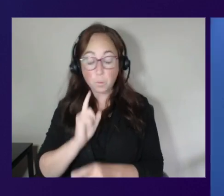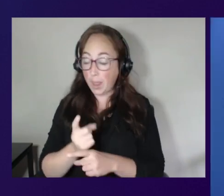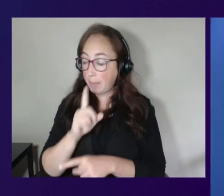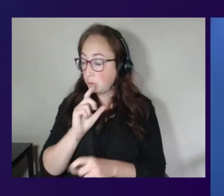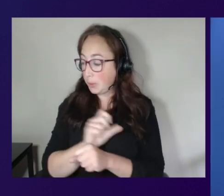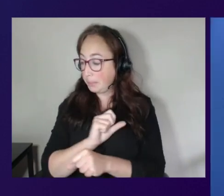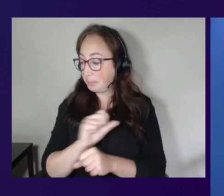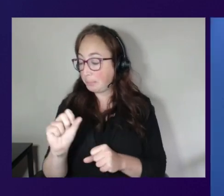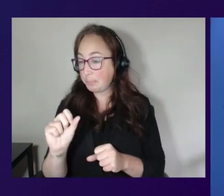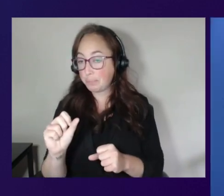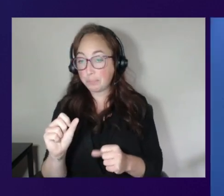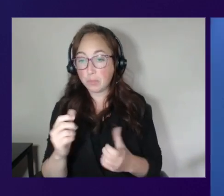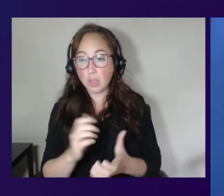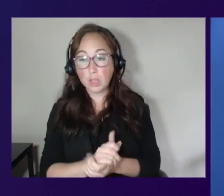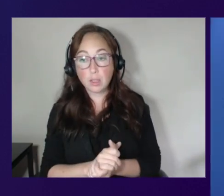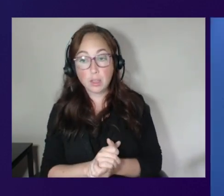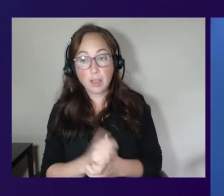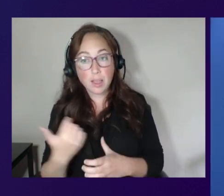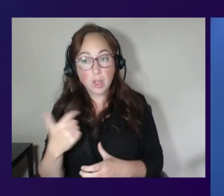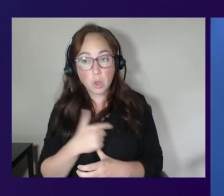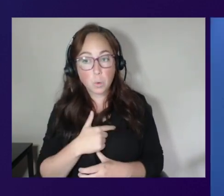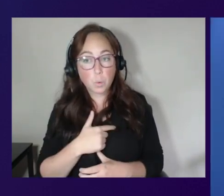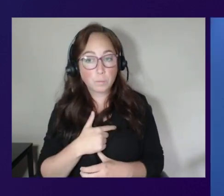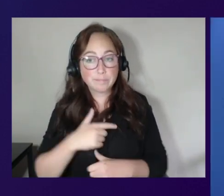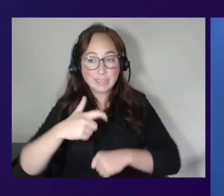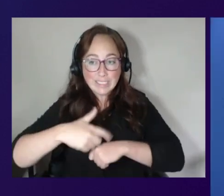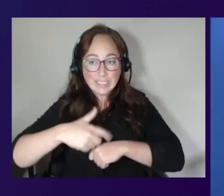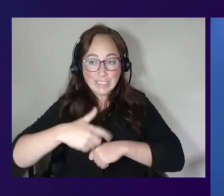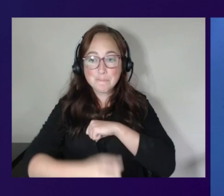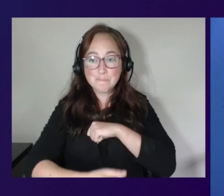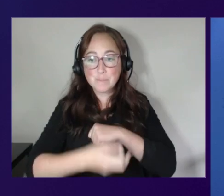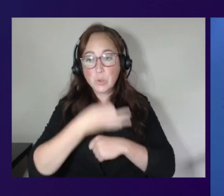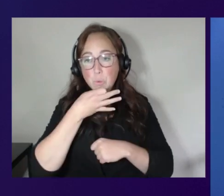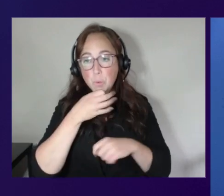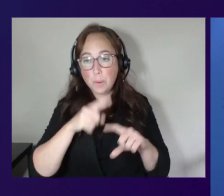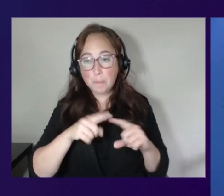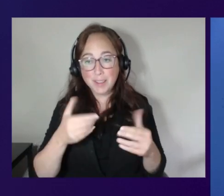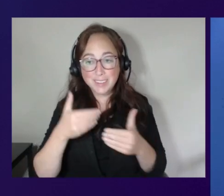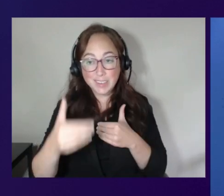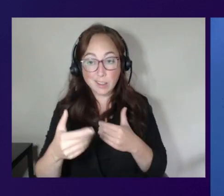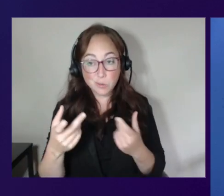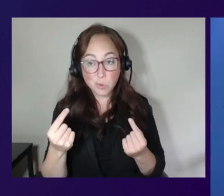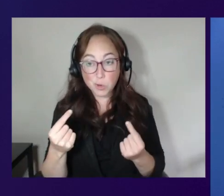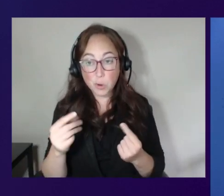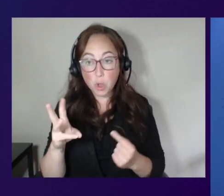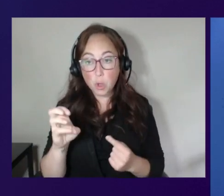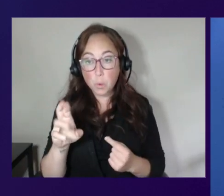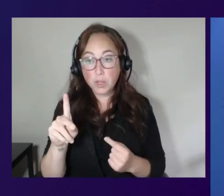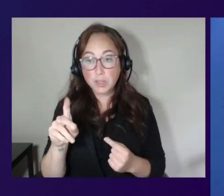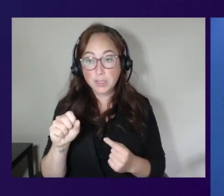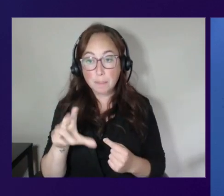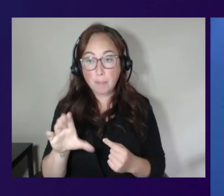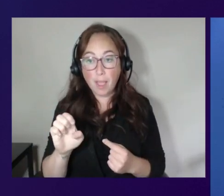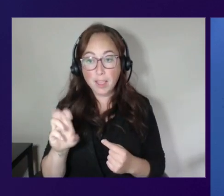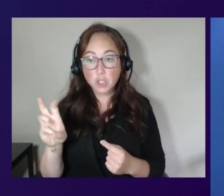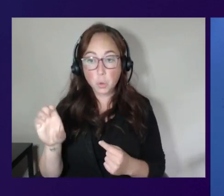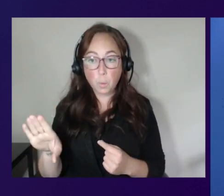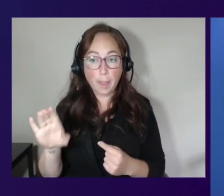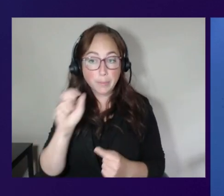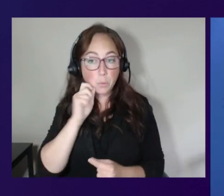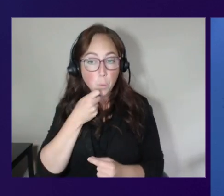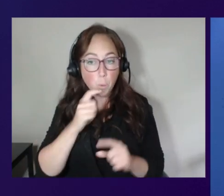what would you say, we're running a little bit low on time. Sure. What's next? So WorkSpaces Web is pretty cool. What's on the